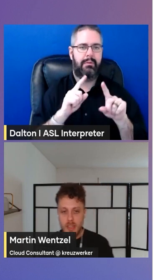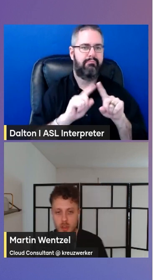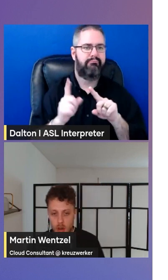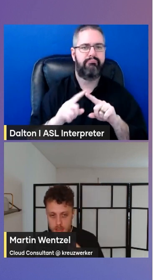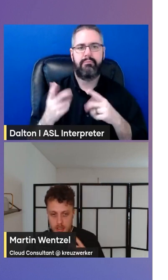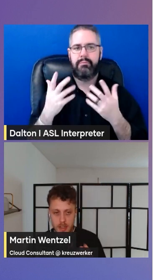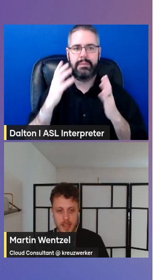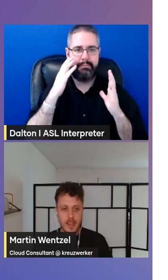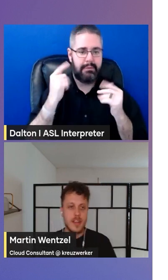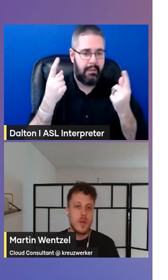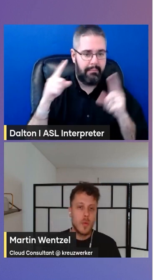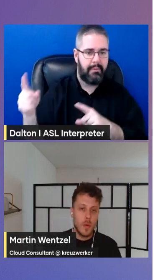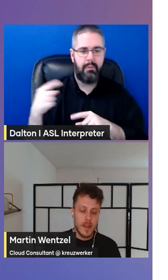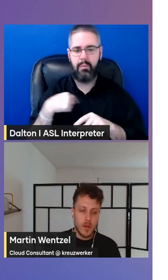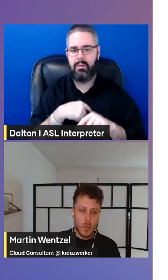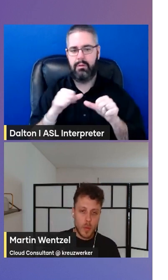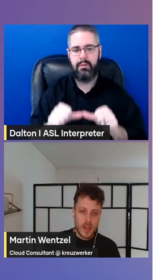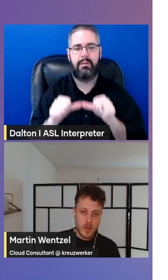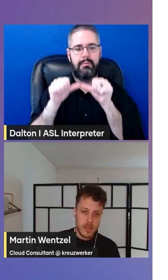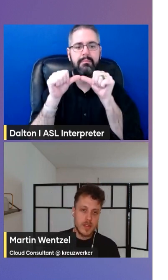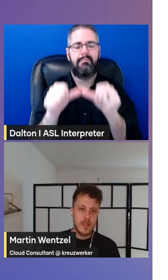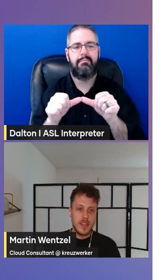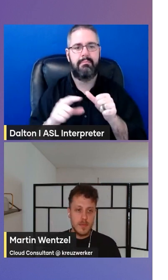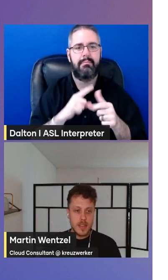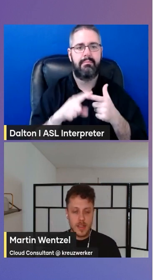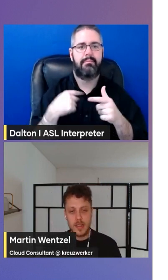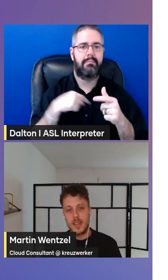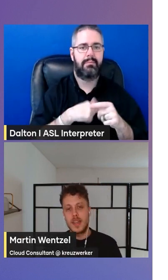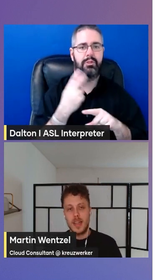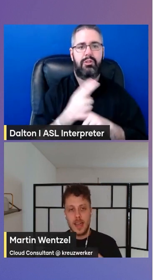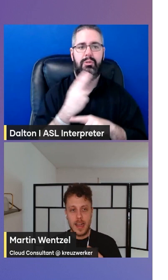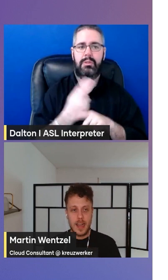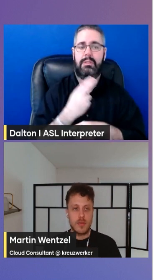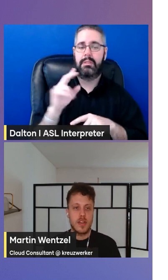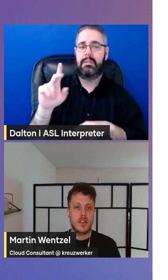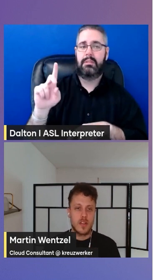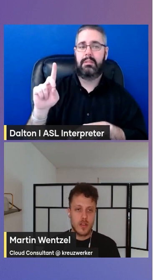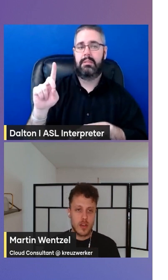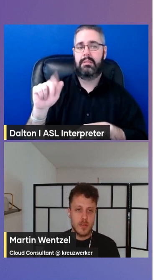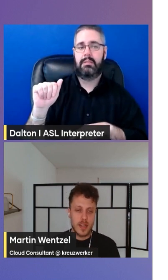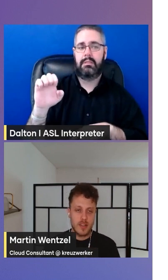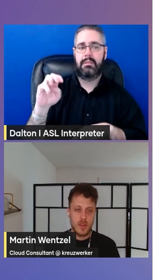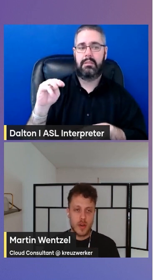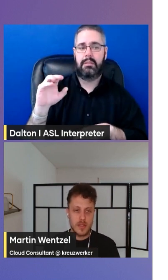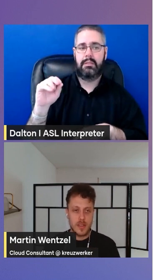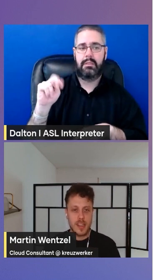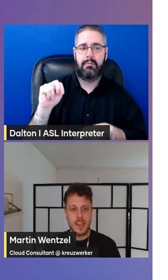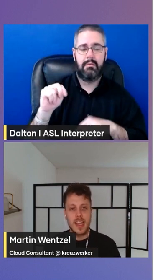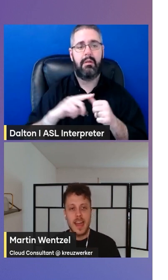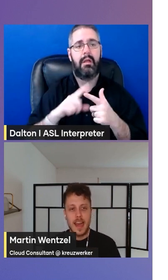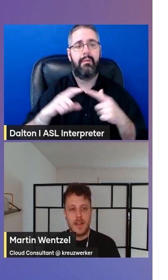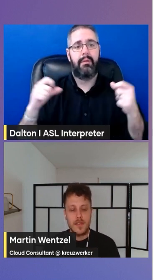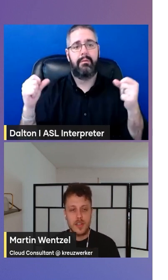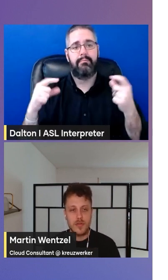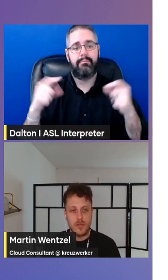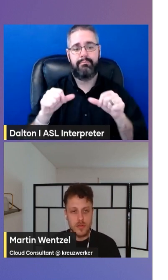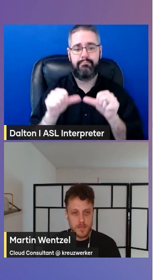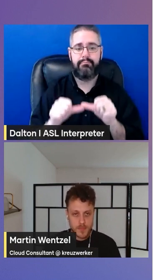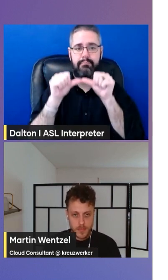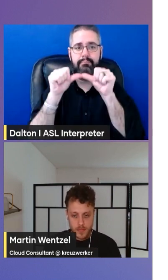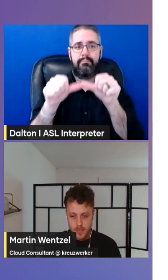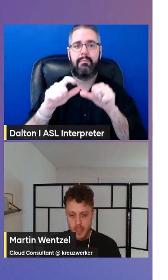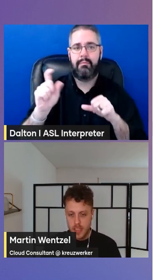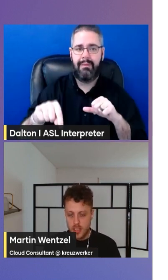So we constantly, when using the daemon and when communicating, we constantly have